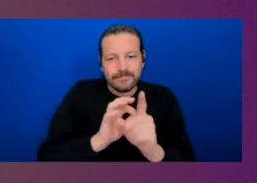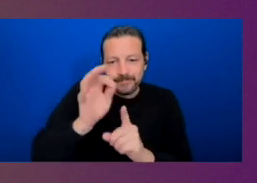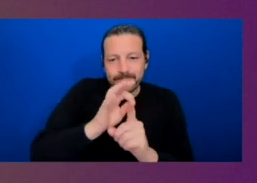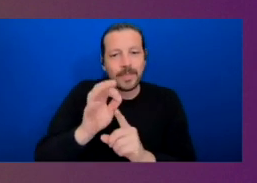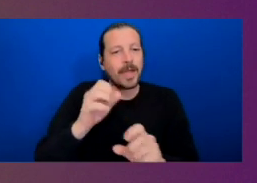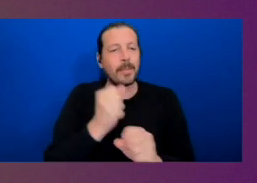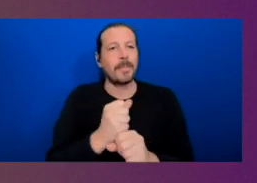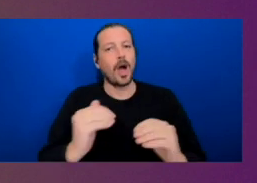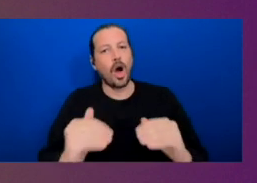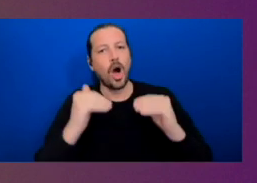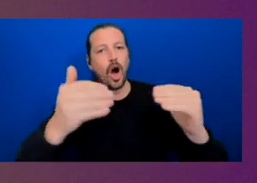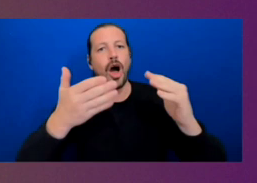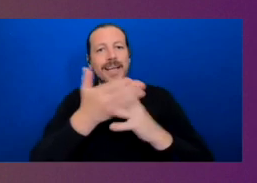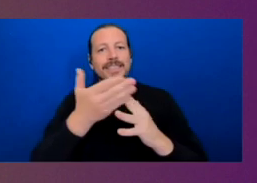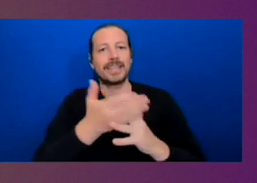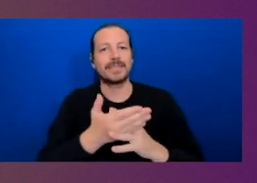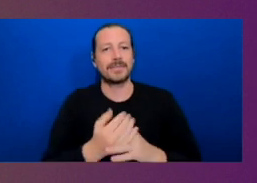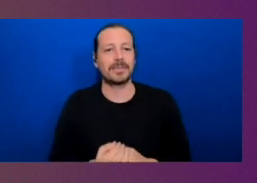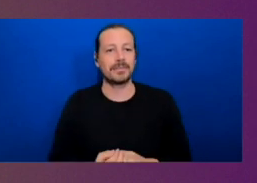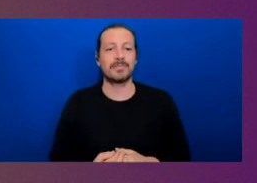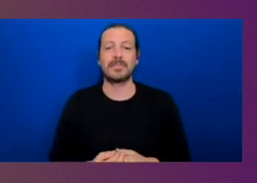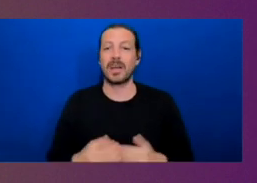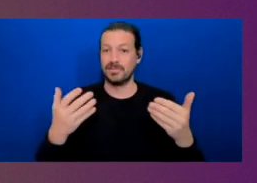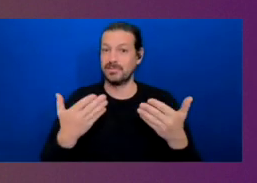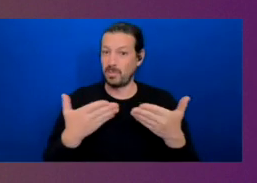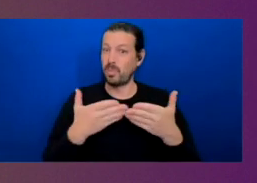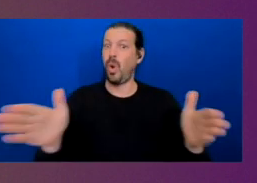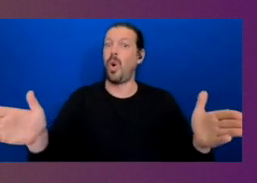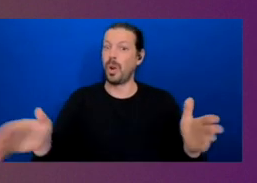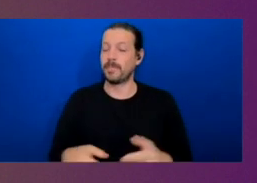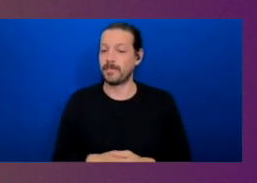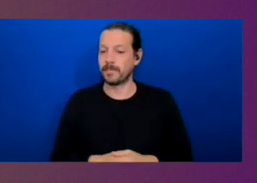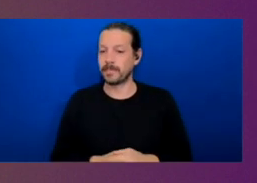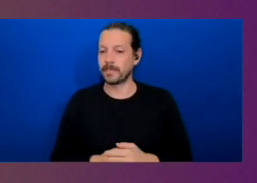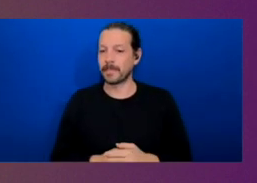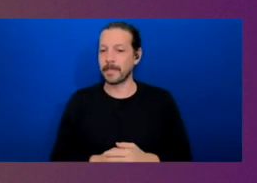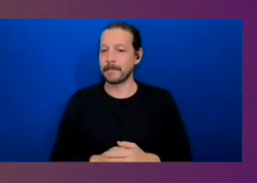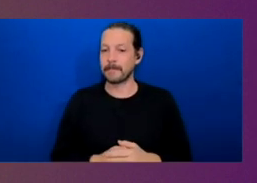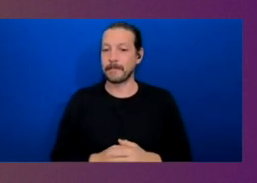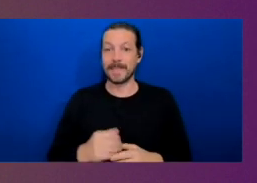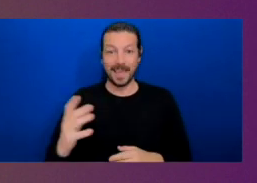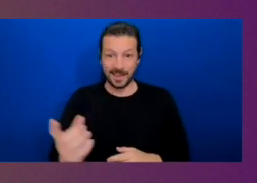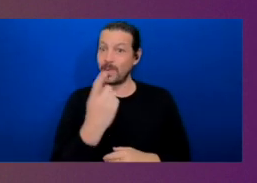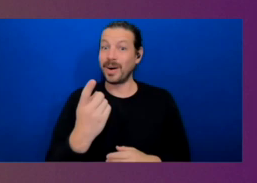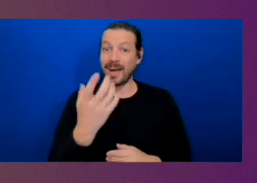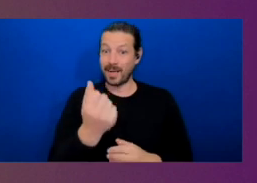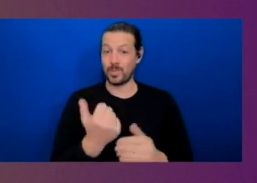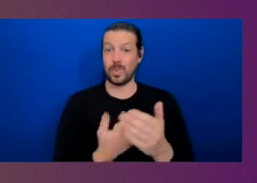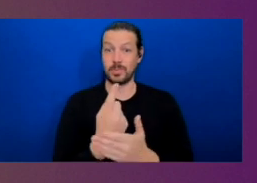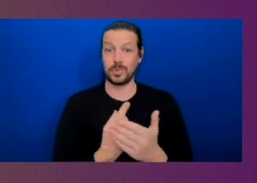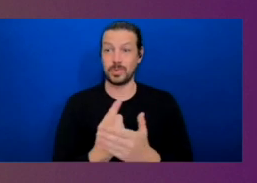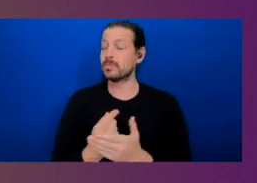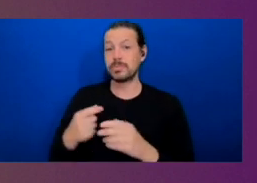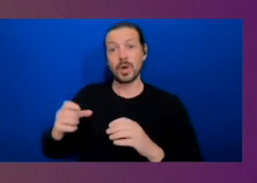accessible and do it broadly. Everyone has an opportunity to do it, no matter where you are. Here at Google, we do